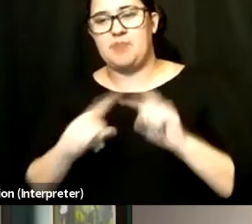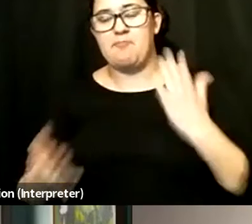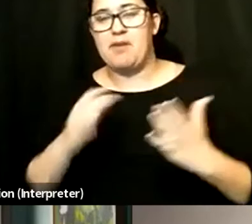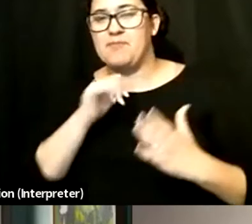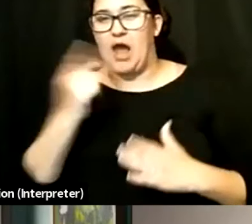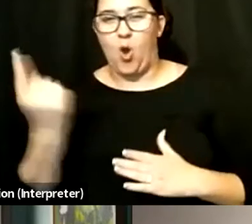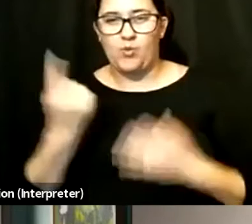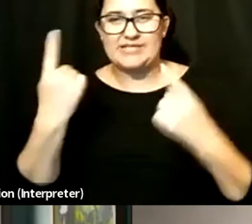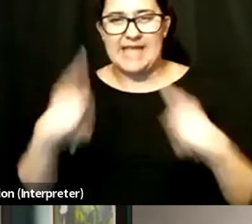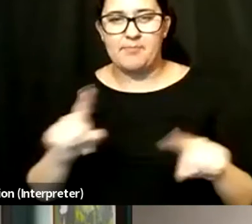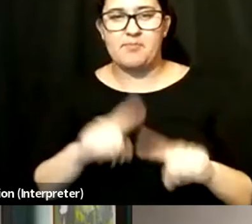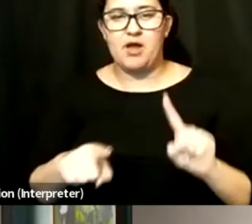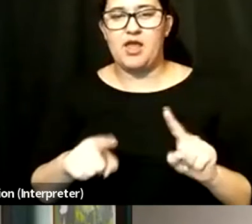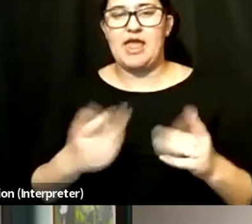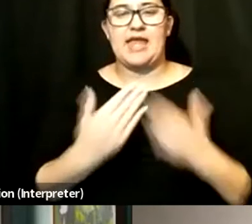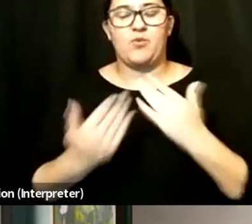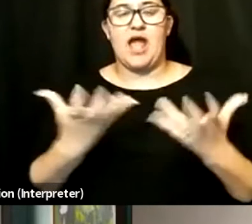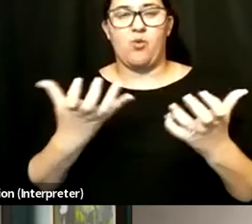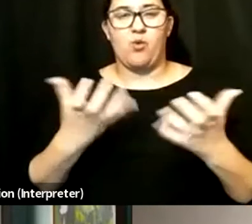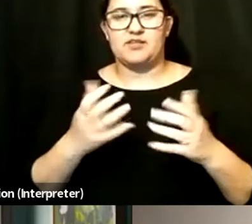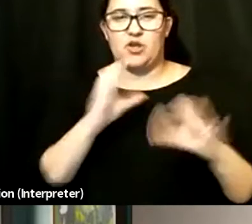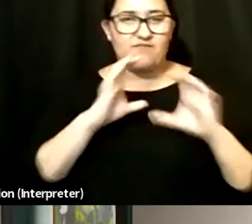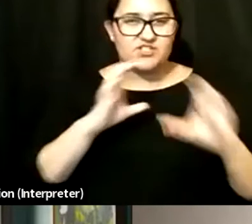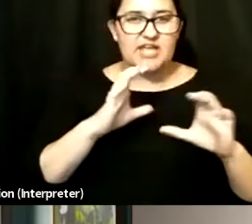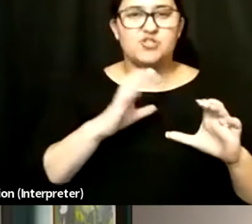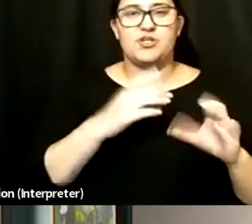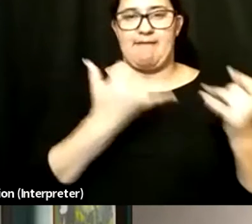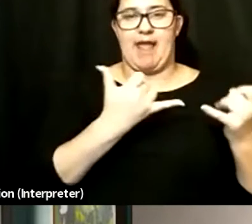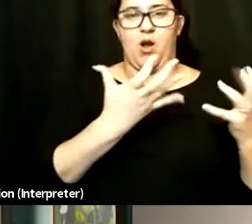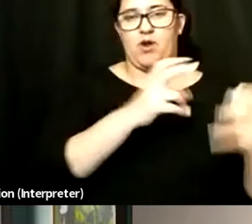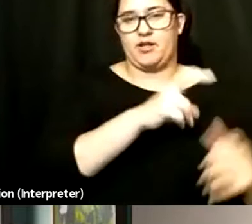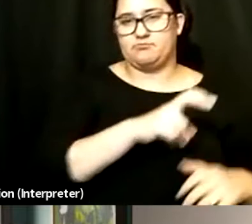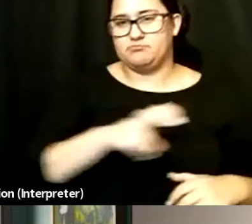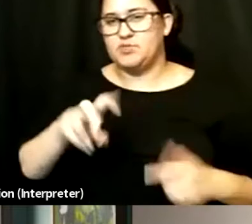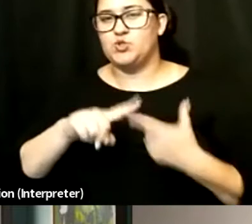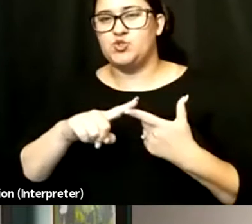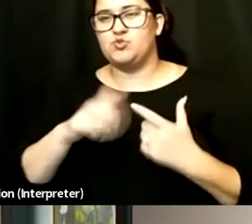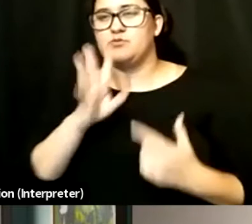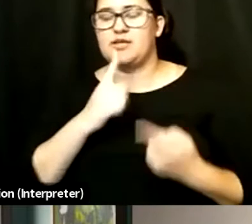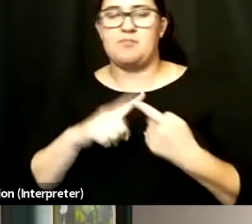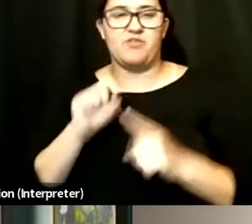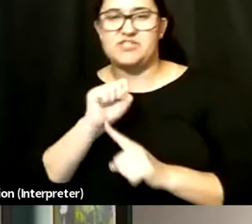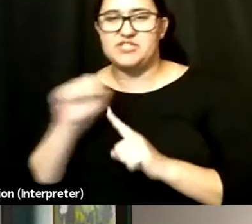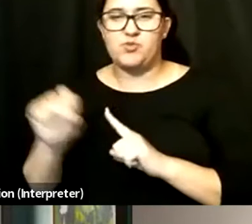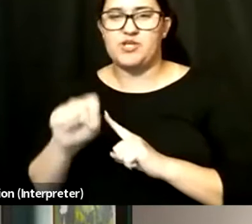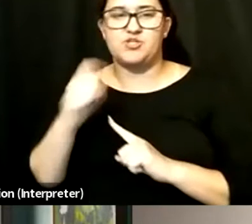move the conversation a little bit from the kind of scenarios of